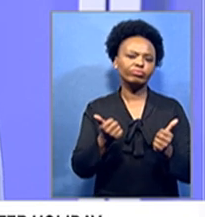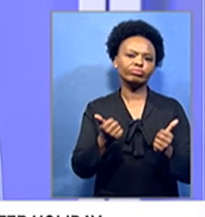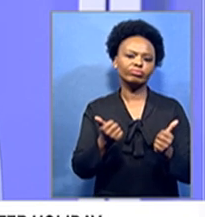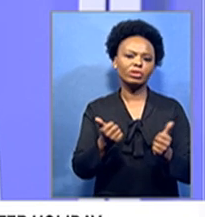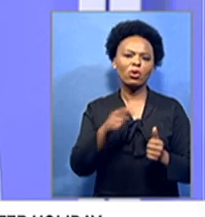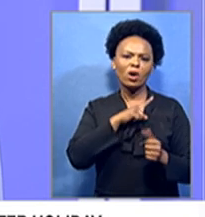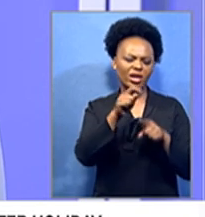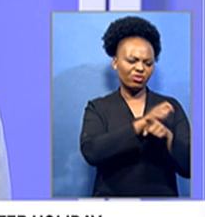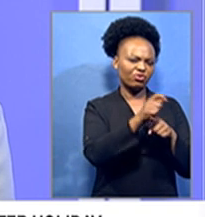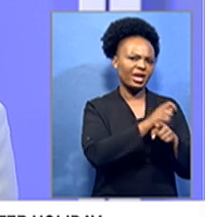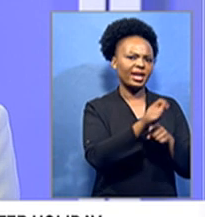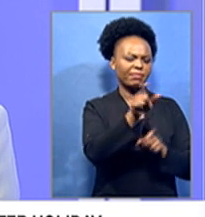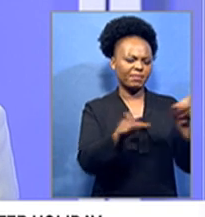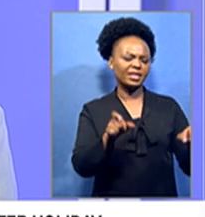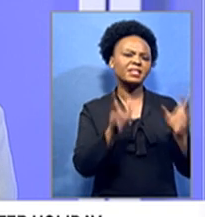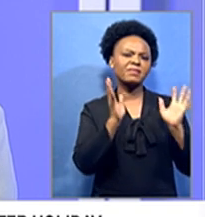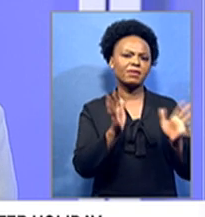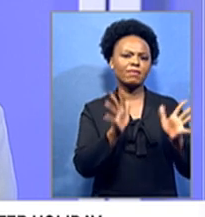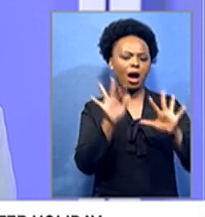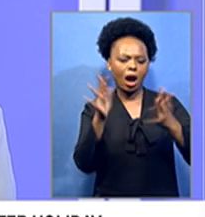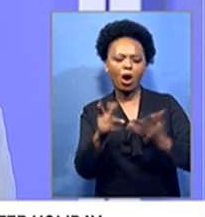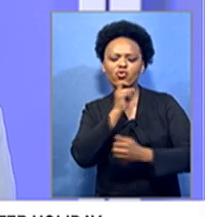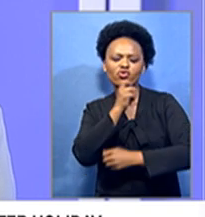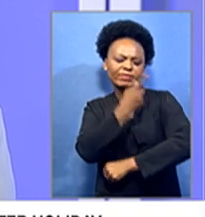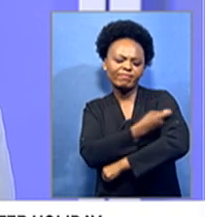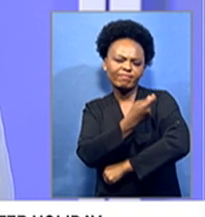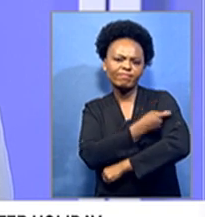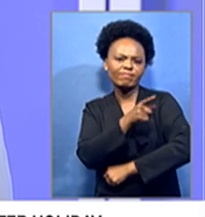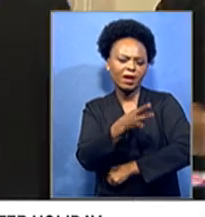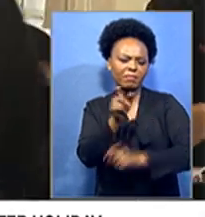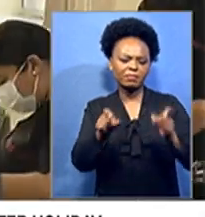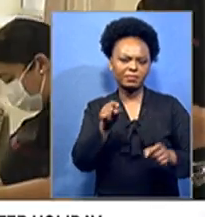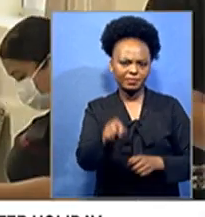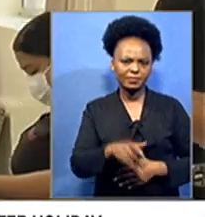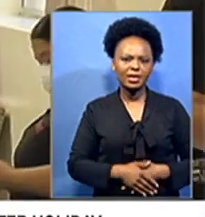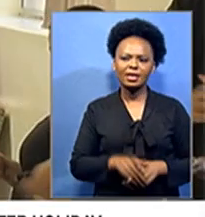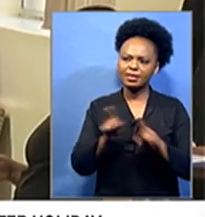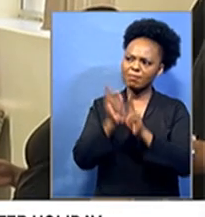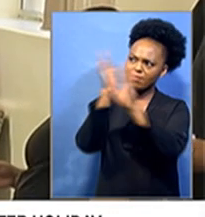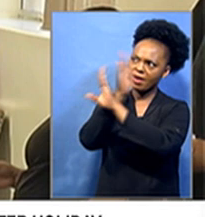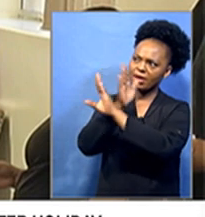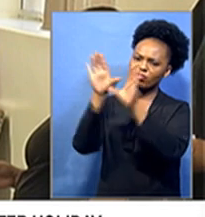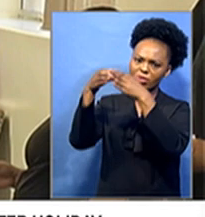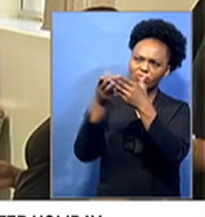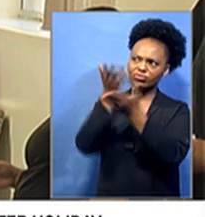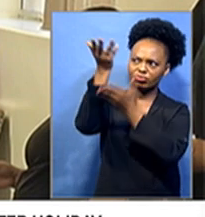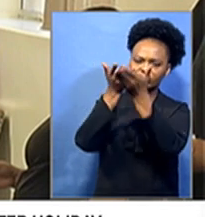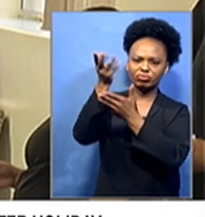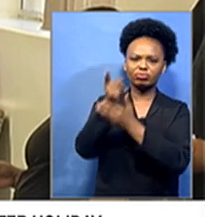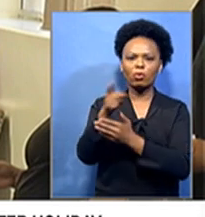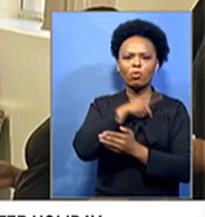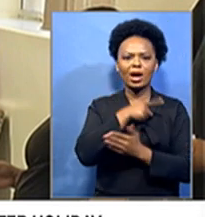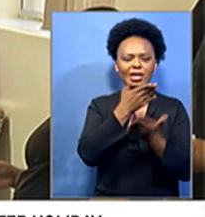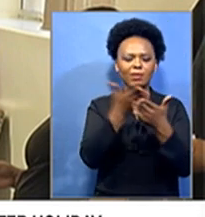of vaccinators. We have a discussion now with the private sector so that we split the doses between public and private.